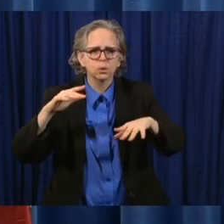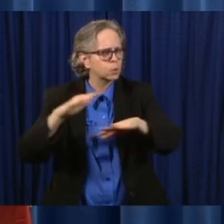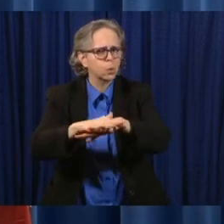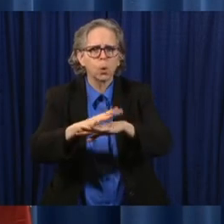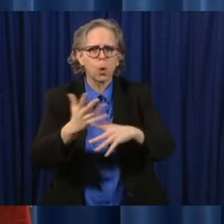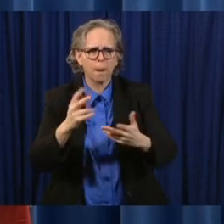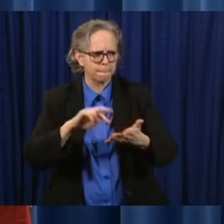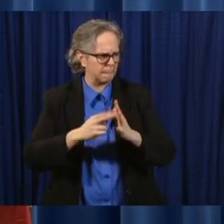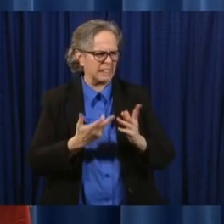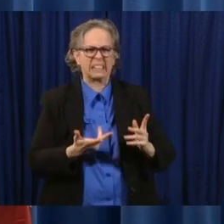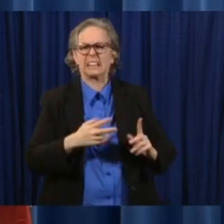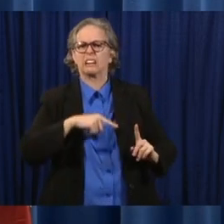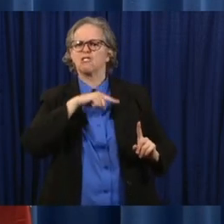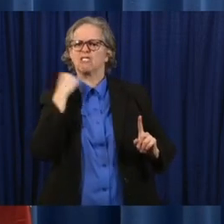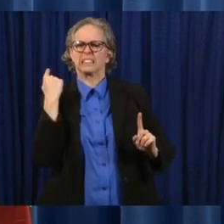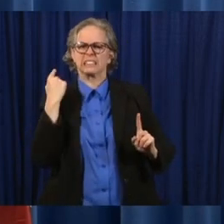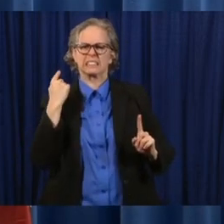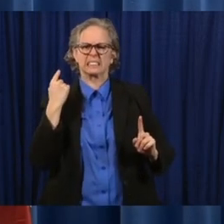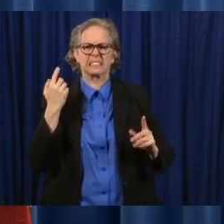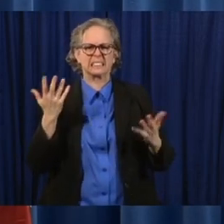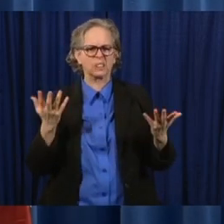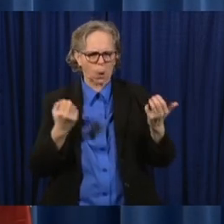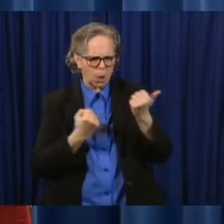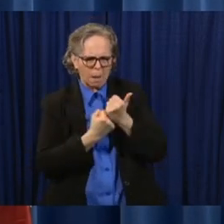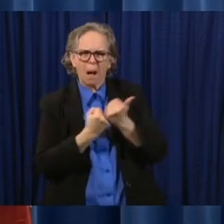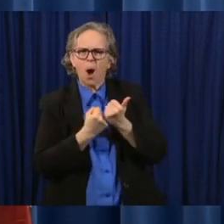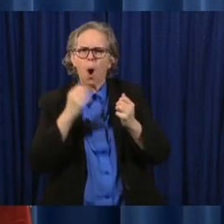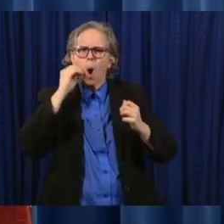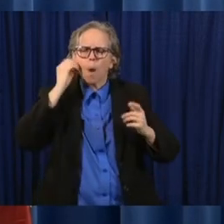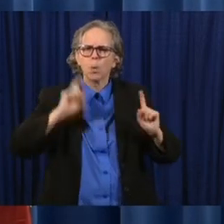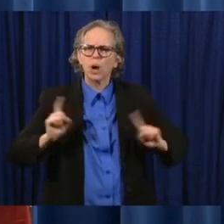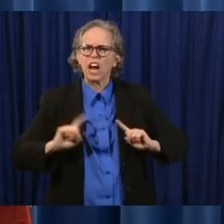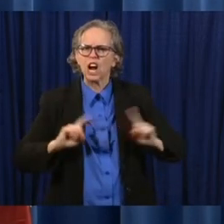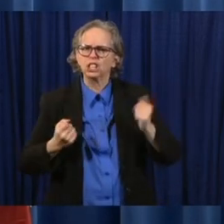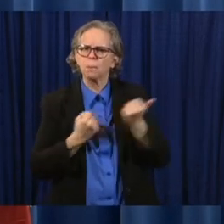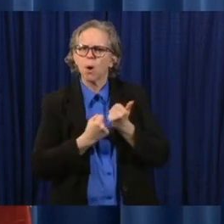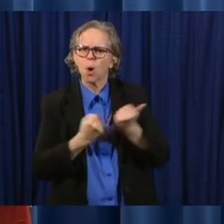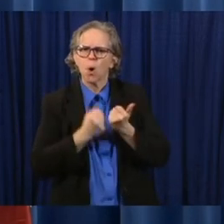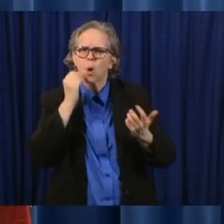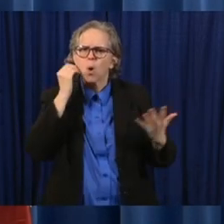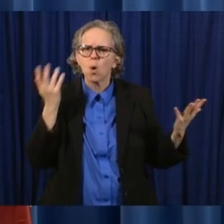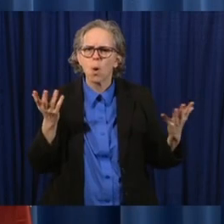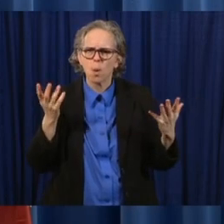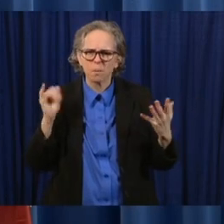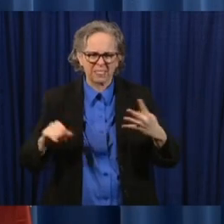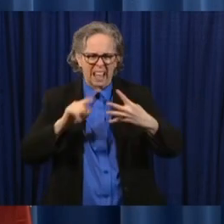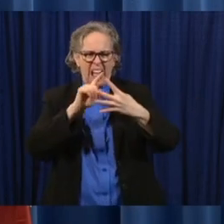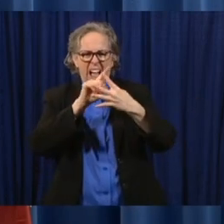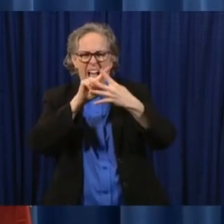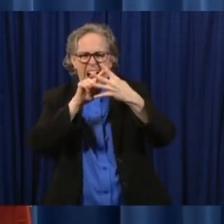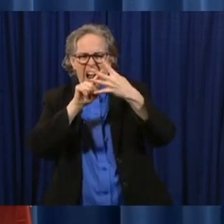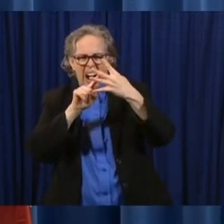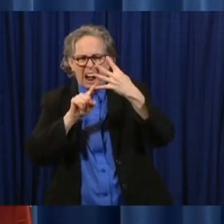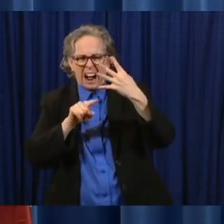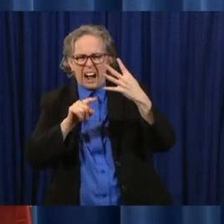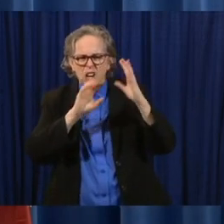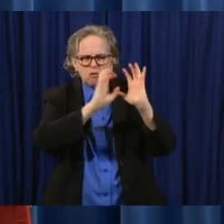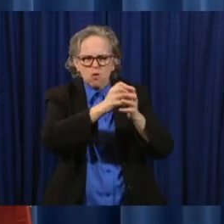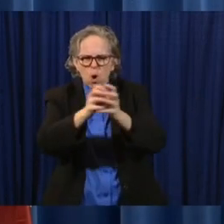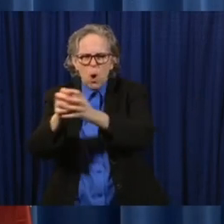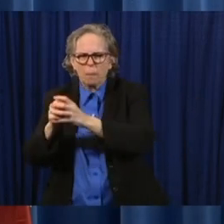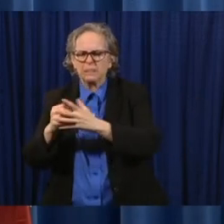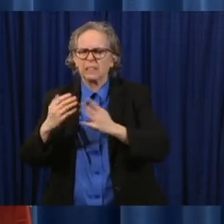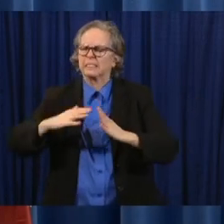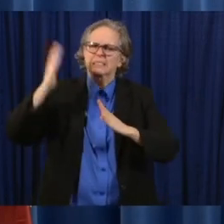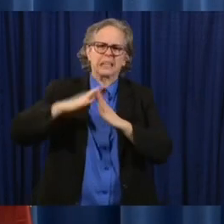these 4 groups of children, and there may be many more, but these are the ones that I think that we,